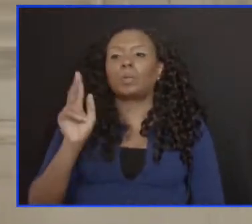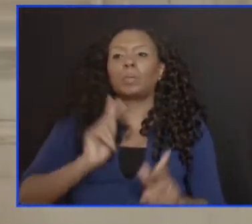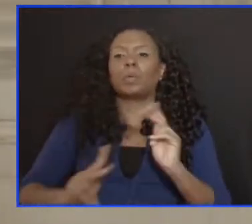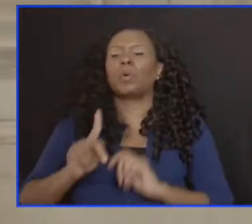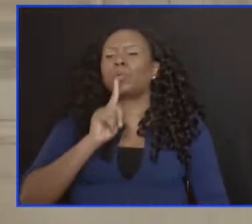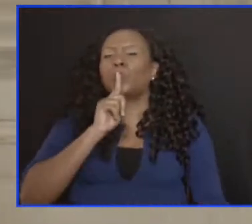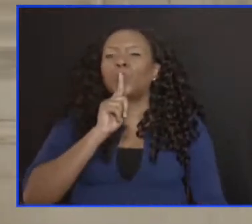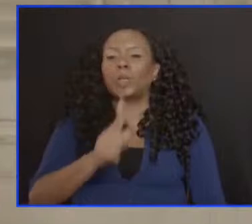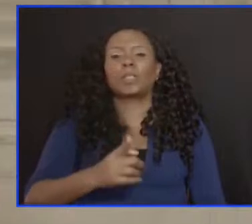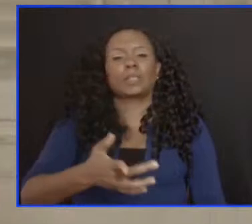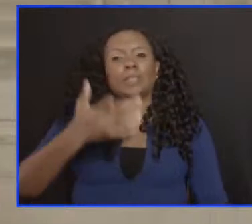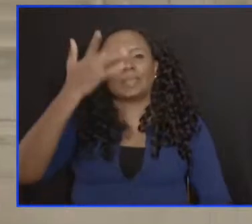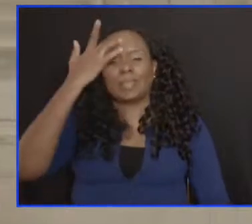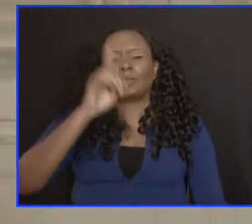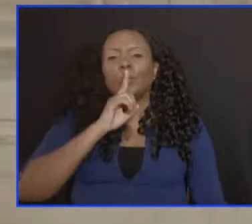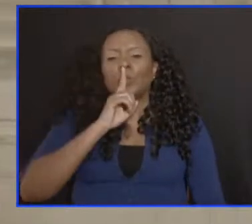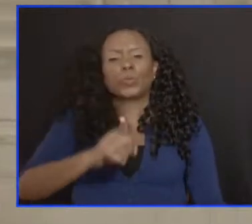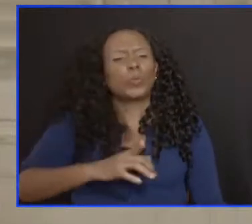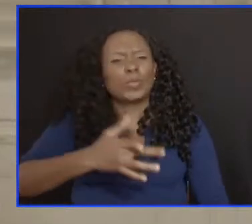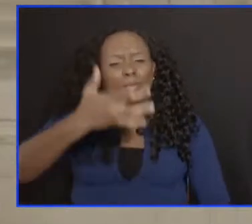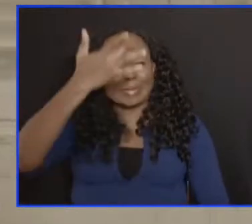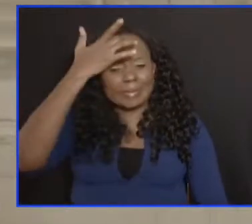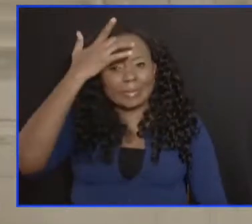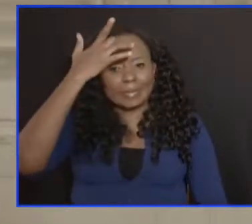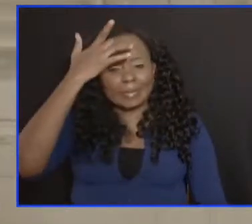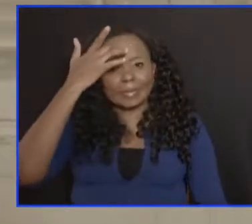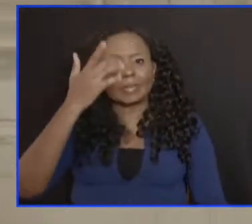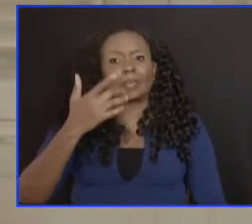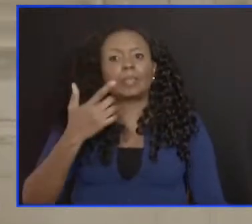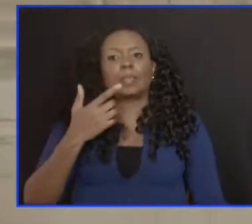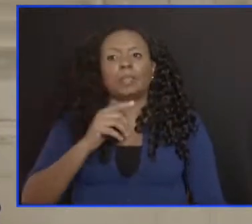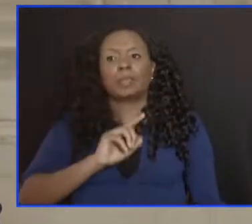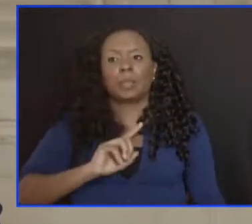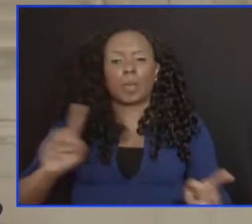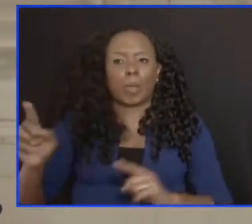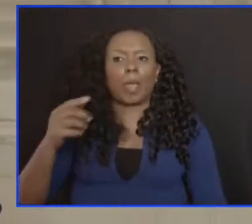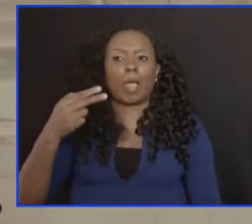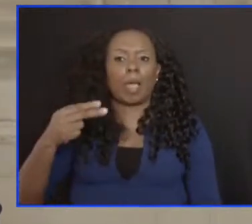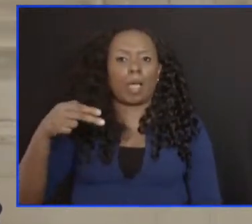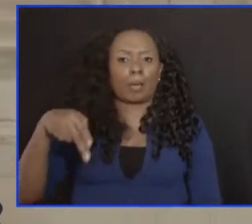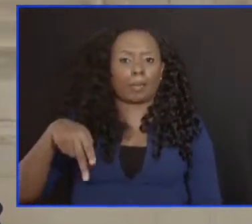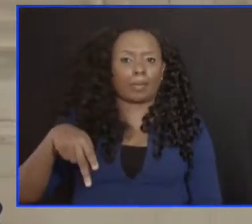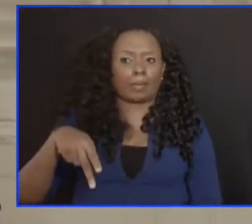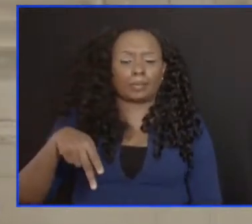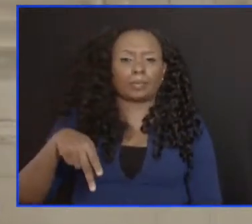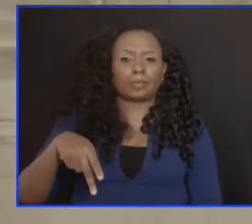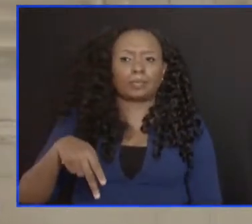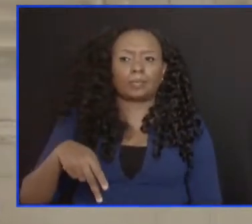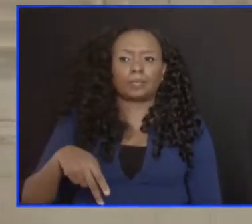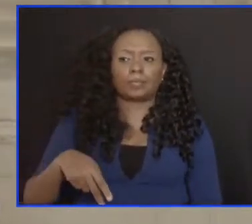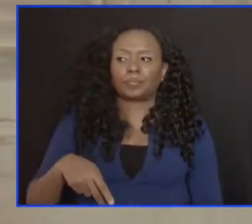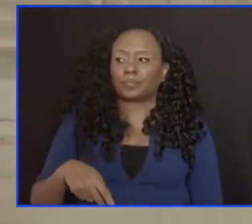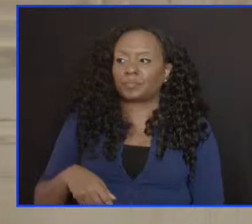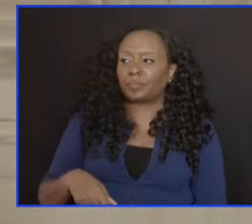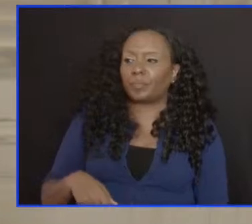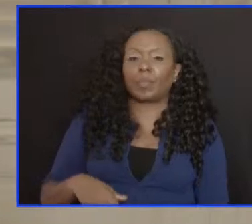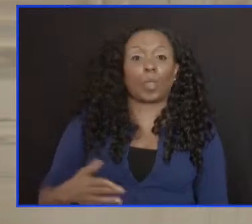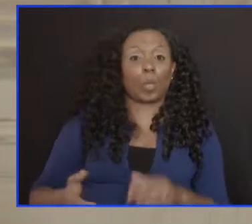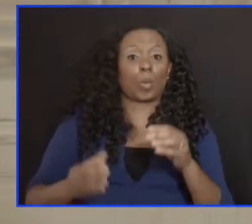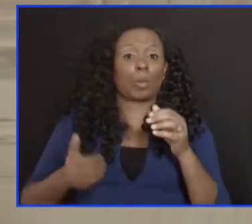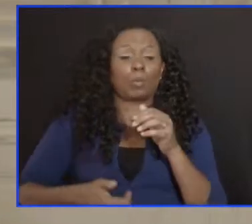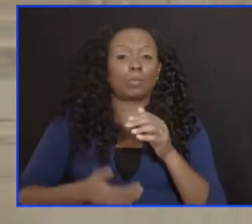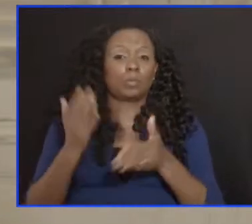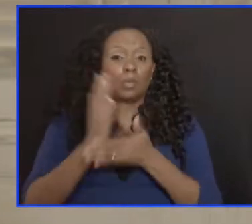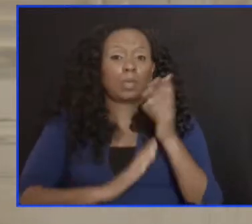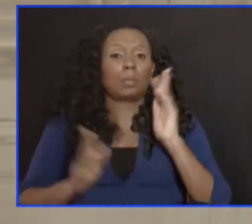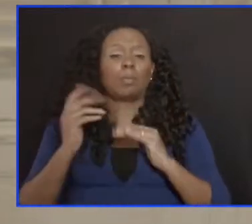who have severe to critical illness. So the majority of people who may have a little bit of diarrhea, a